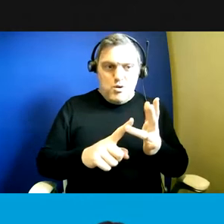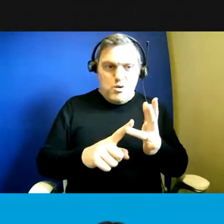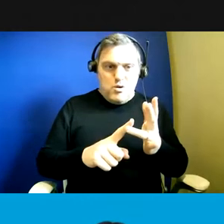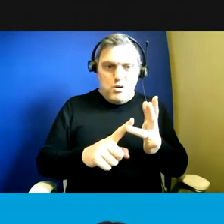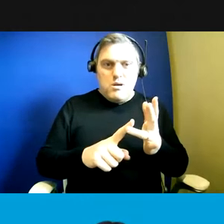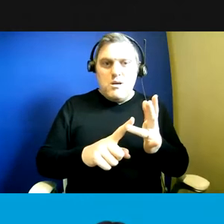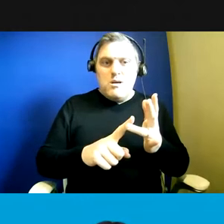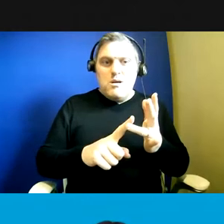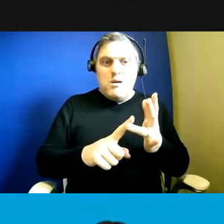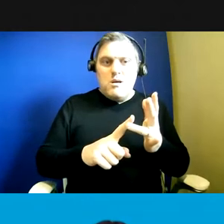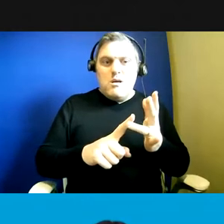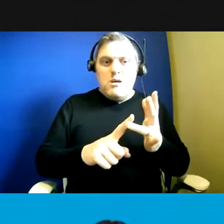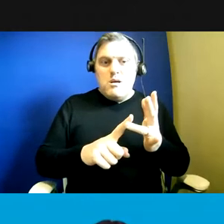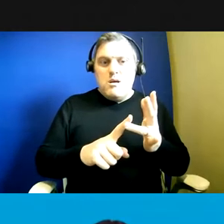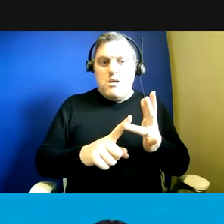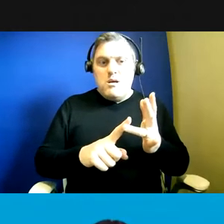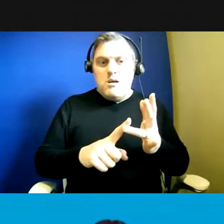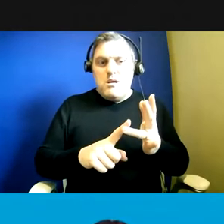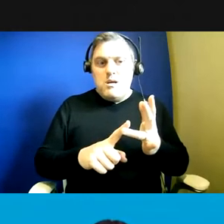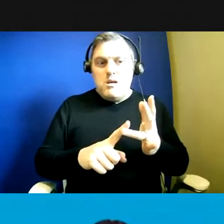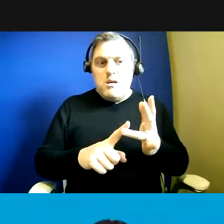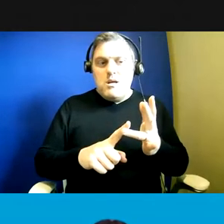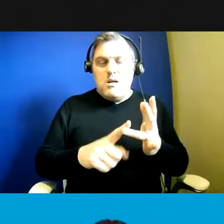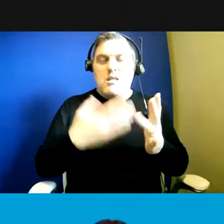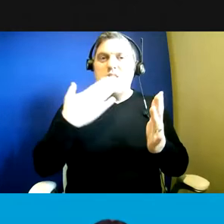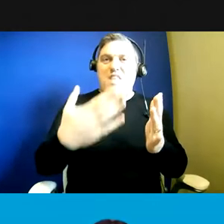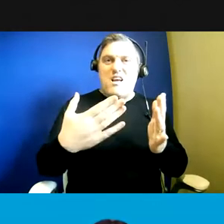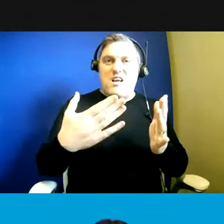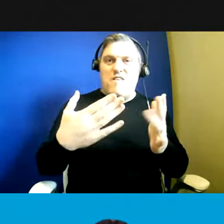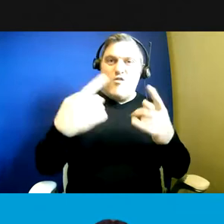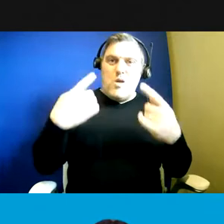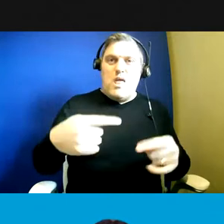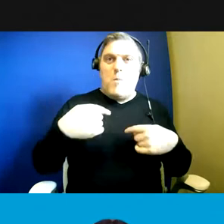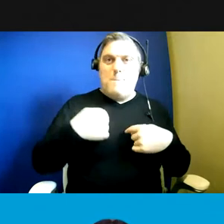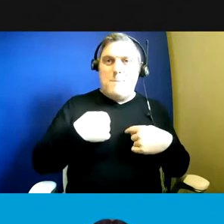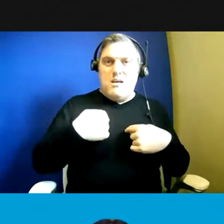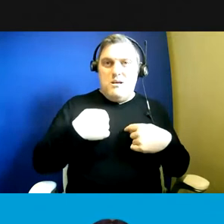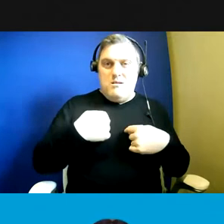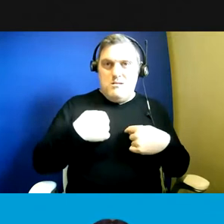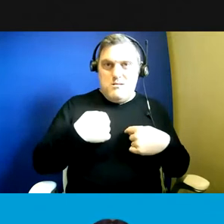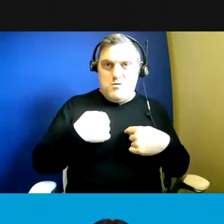Thank you. Thank you for allowing me to ask a question.